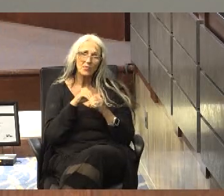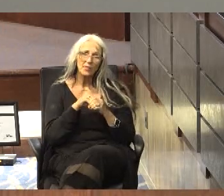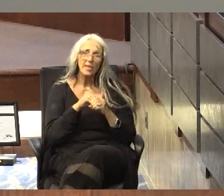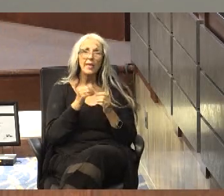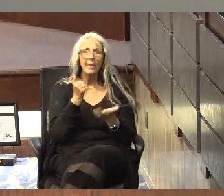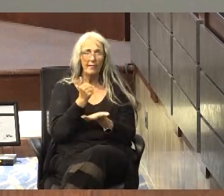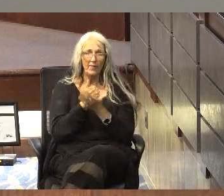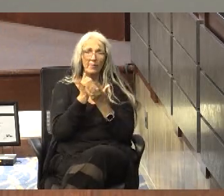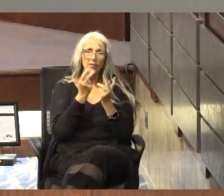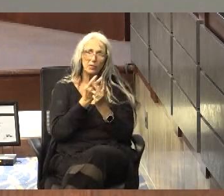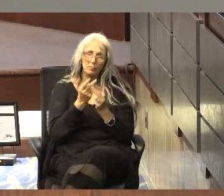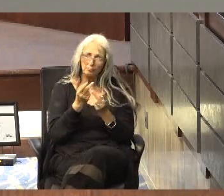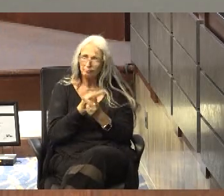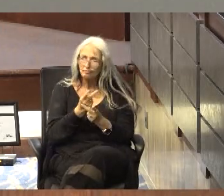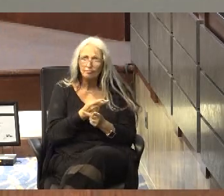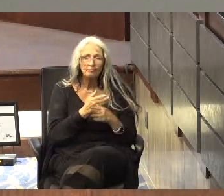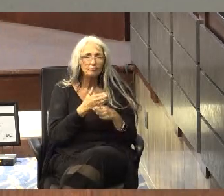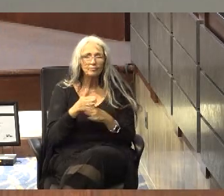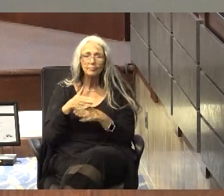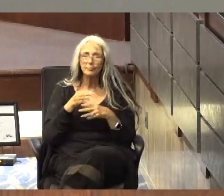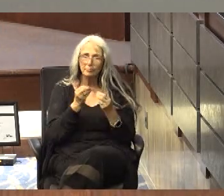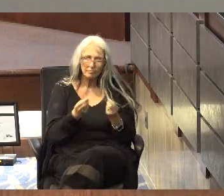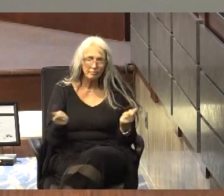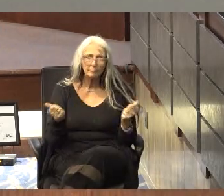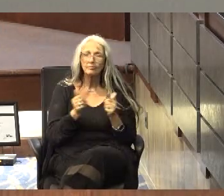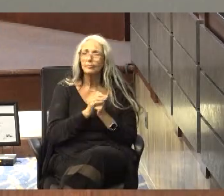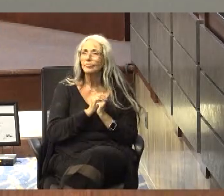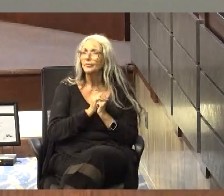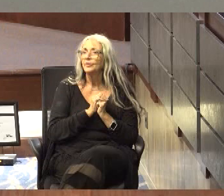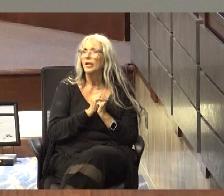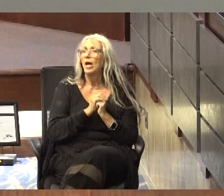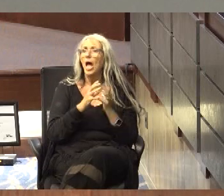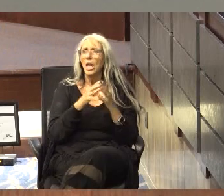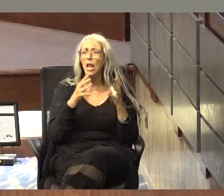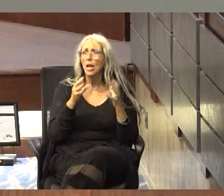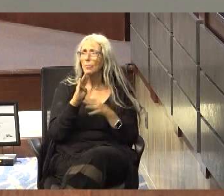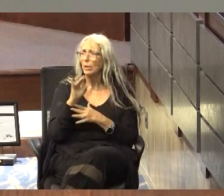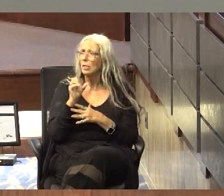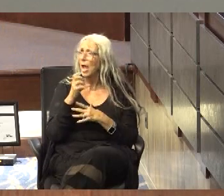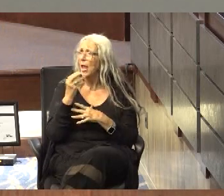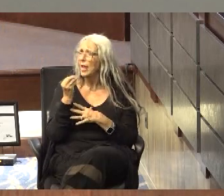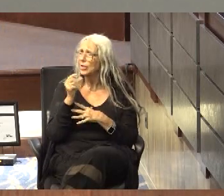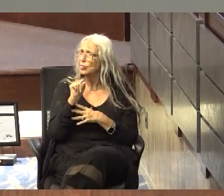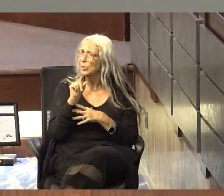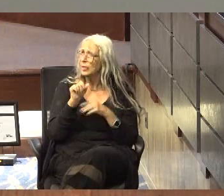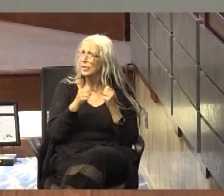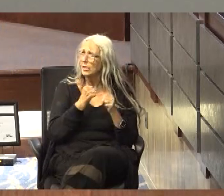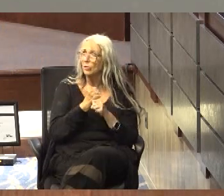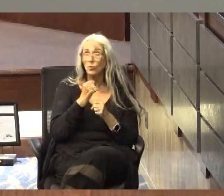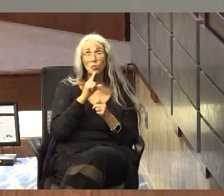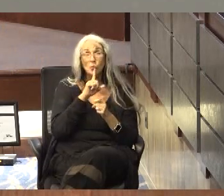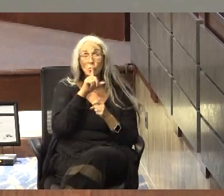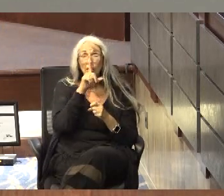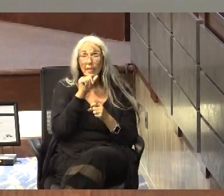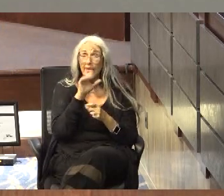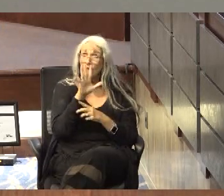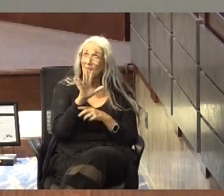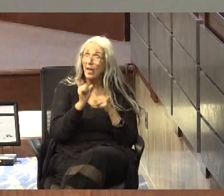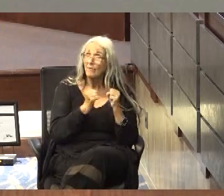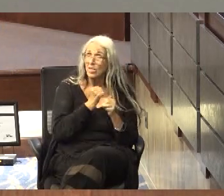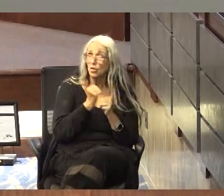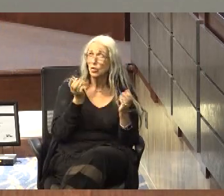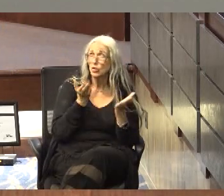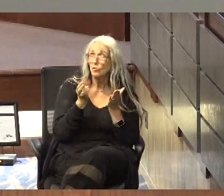this market. Just quite a resume that he's built over the 20 years, but particularly in the 5 years that he's served here in